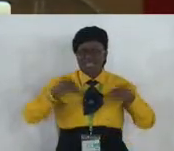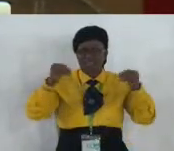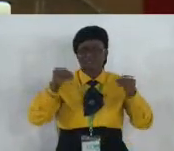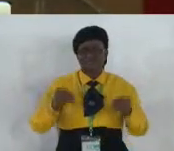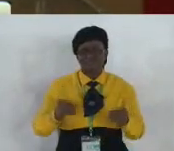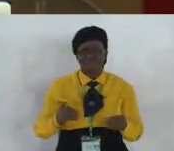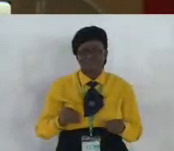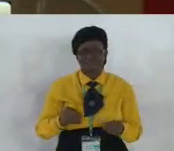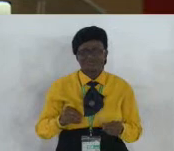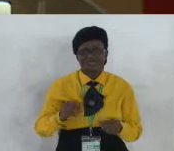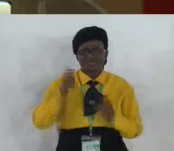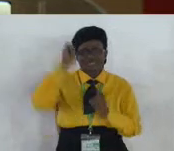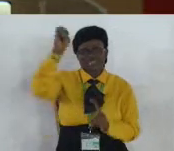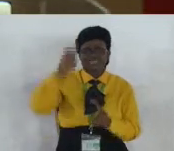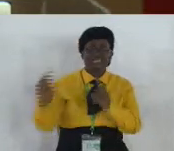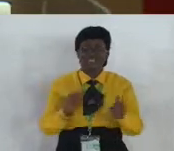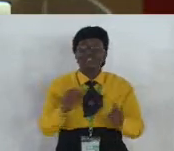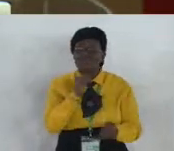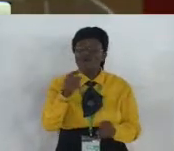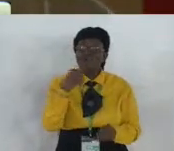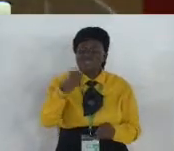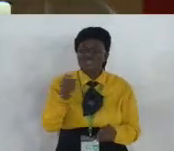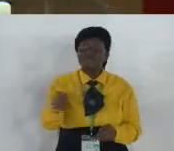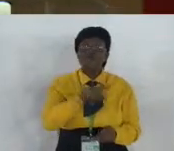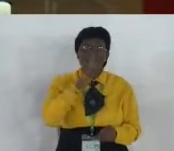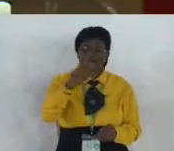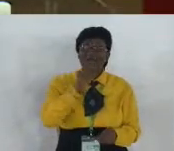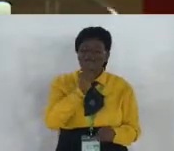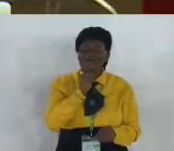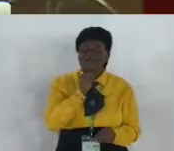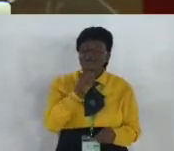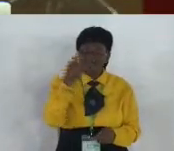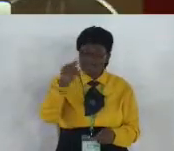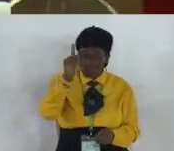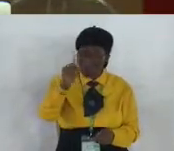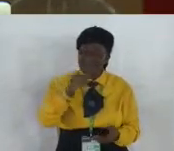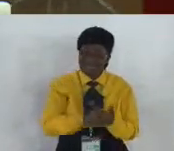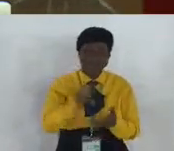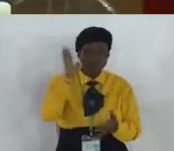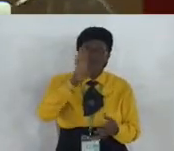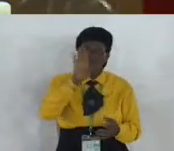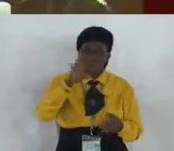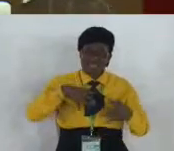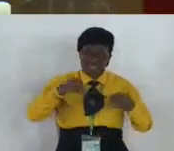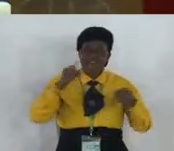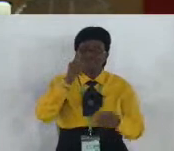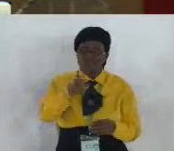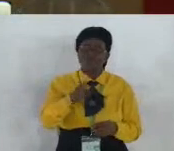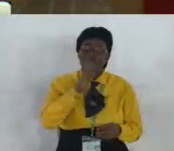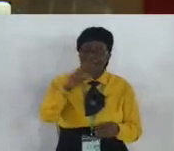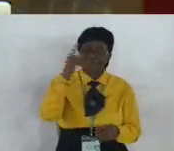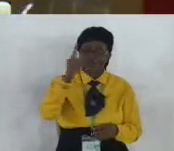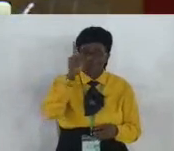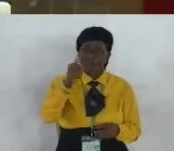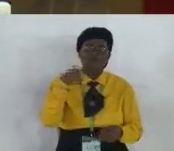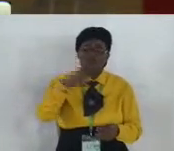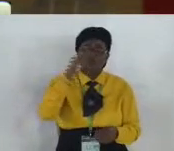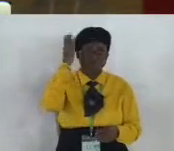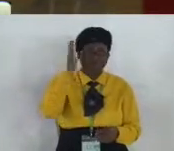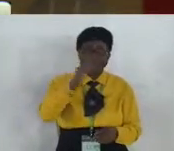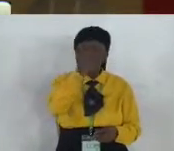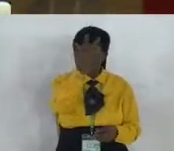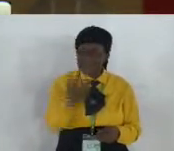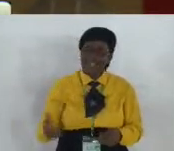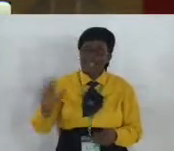It didn't say you are the one who will do the healing. You are the one who will lay the hands so that the power of God can